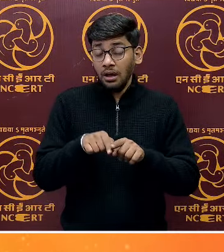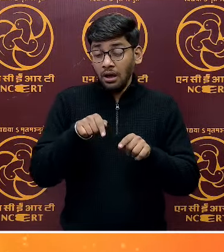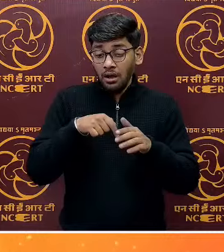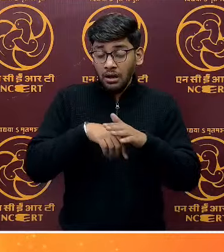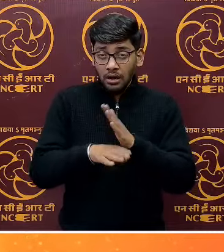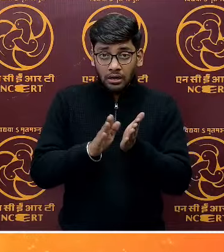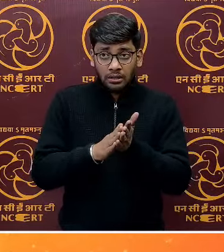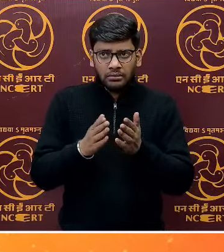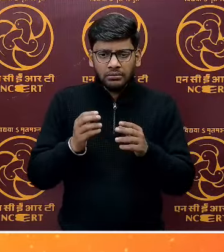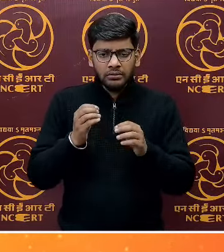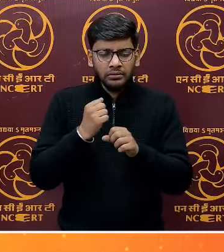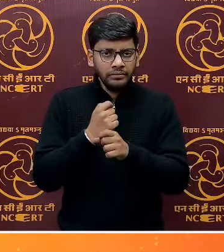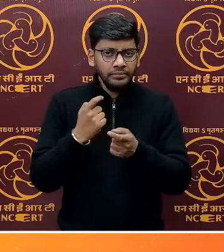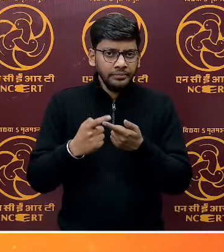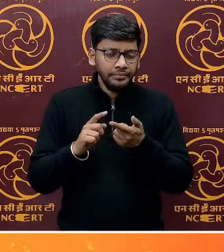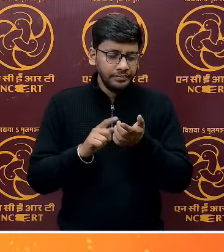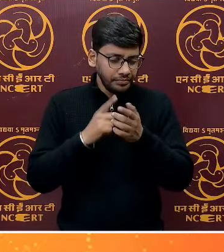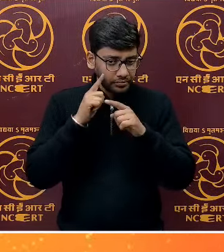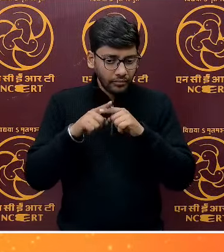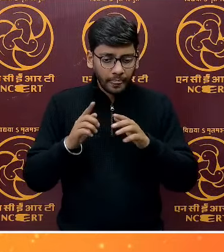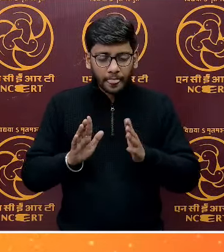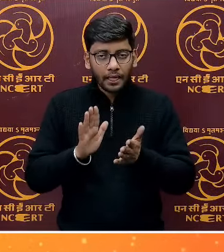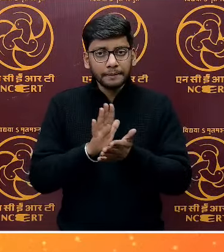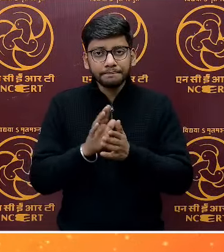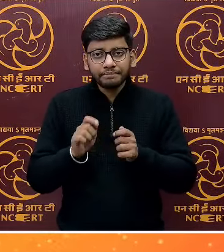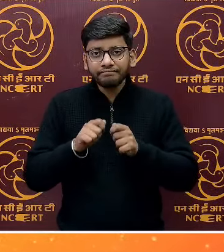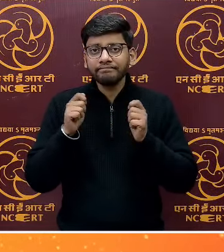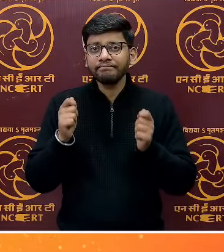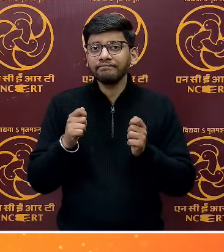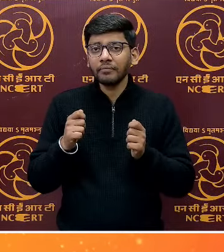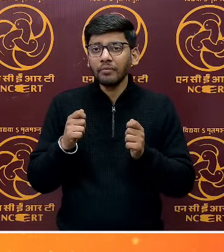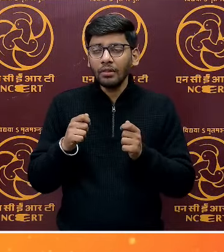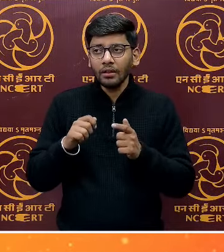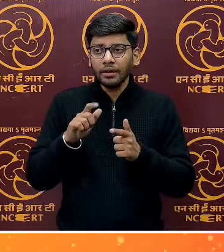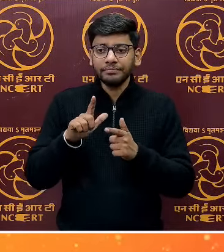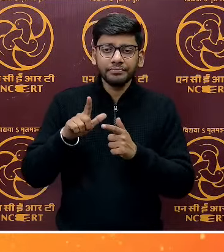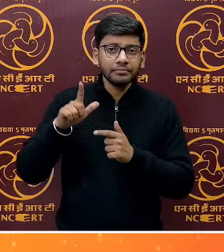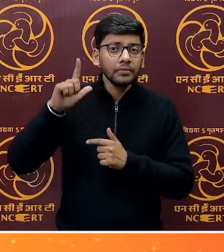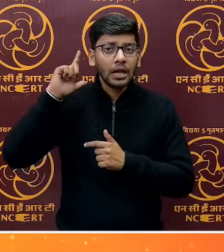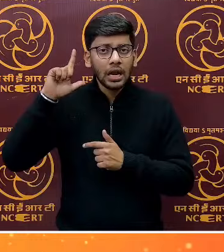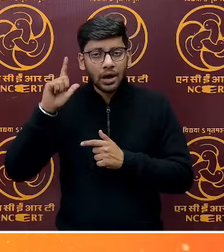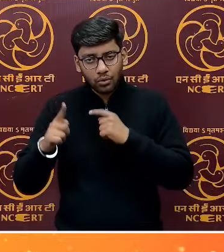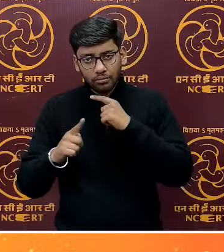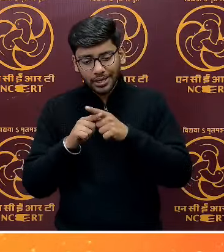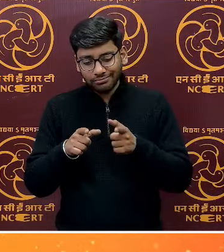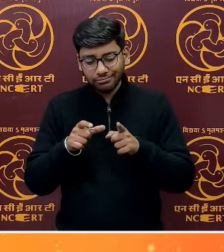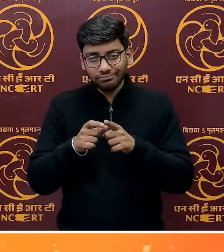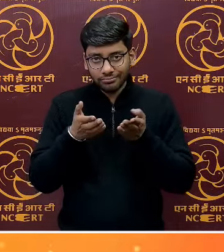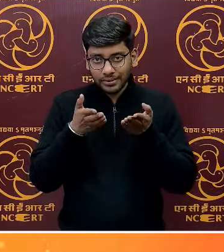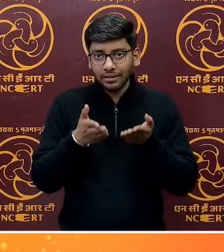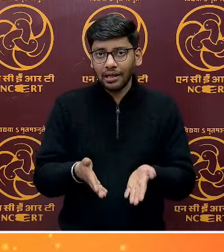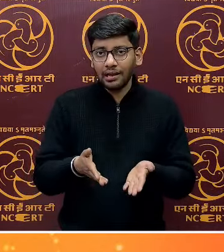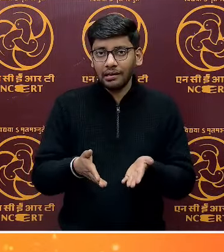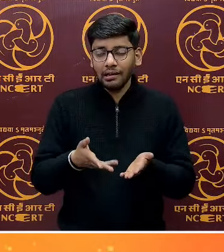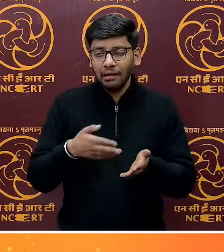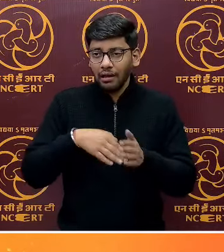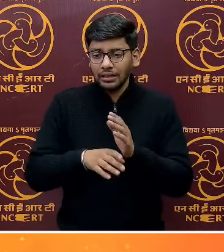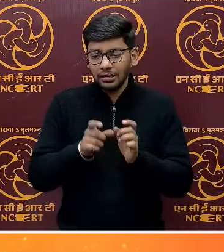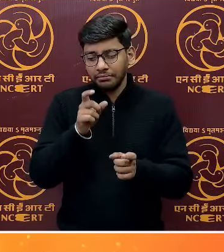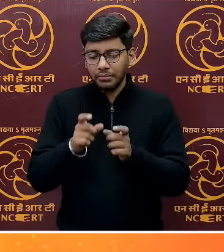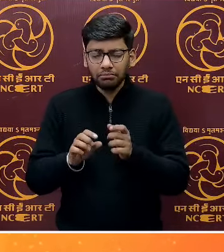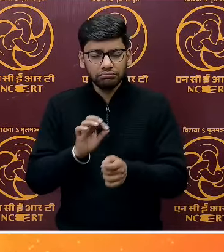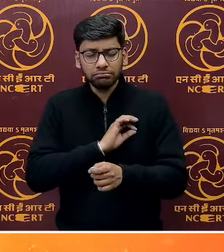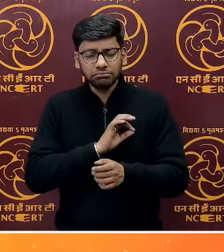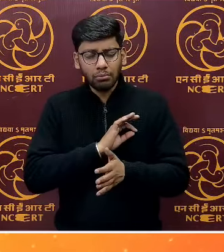was a great hobby in places like Lucknow and Delhi, and there'd be lots of people spending their entire